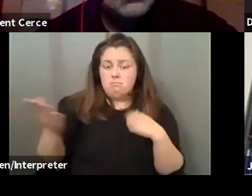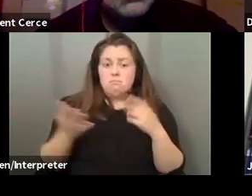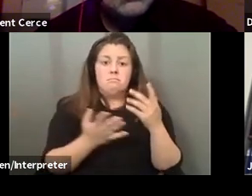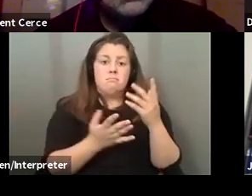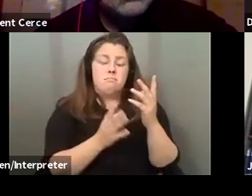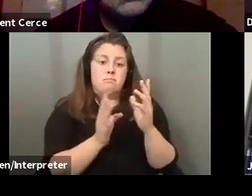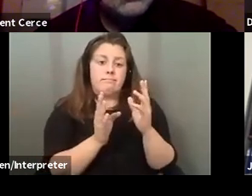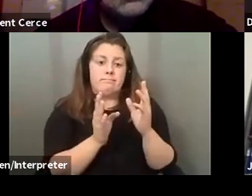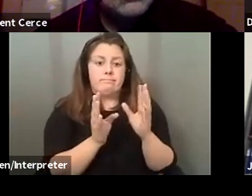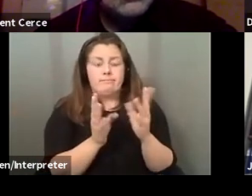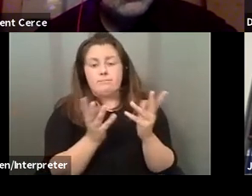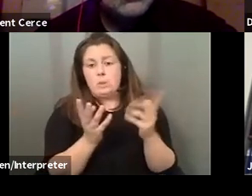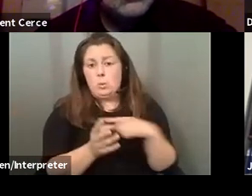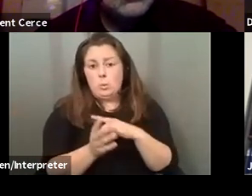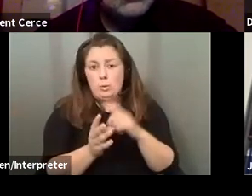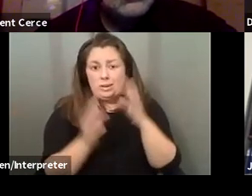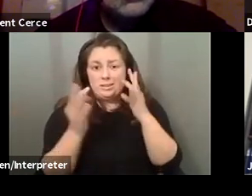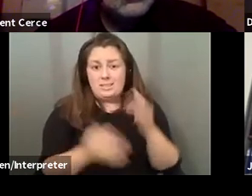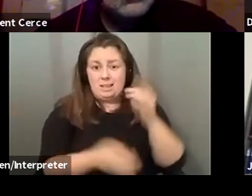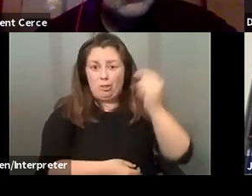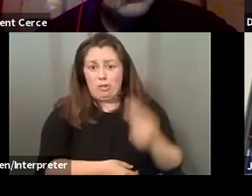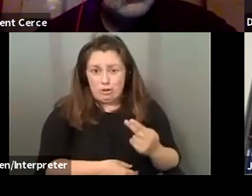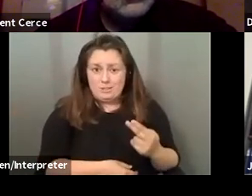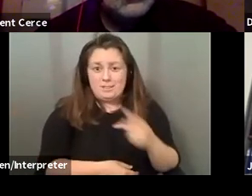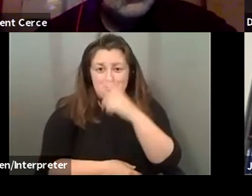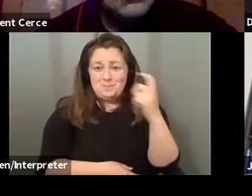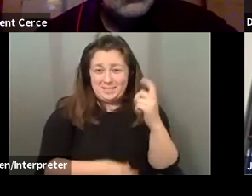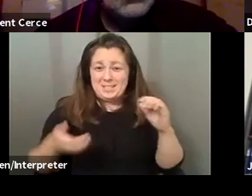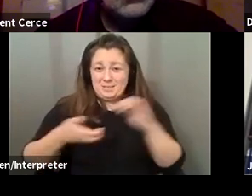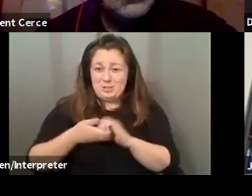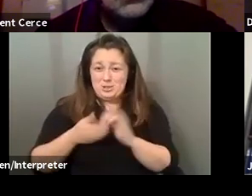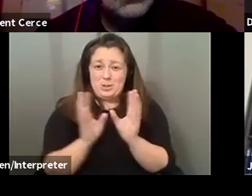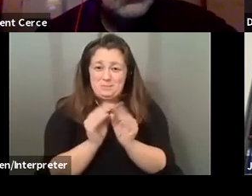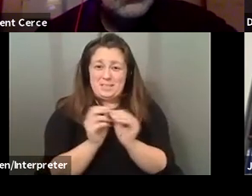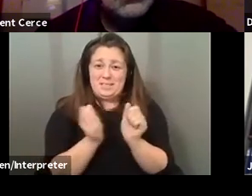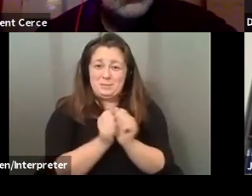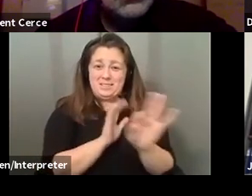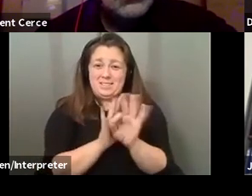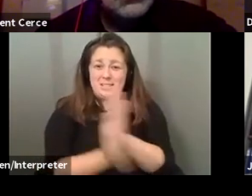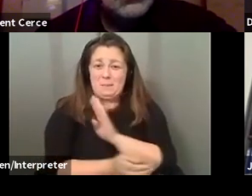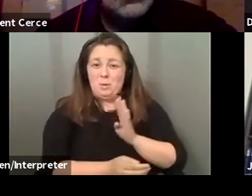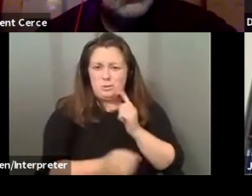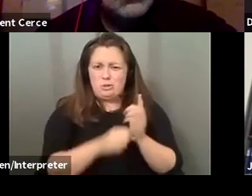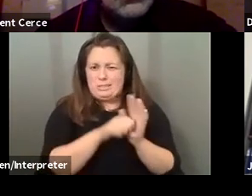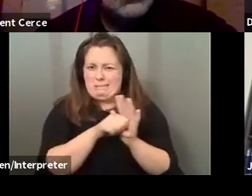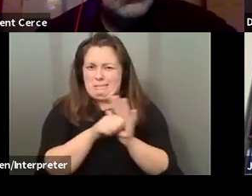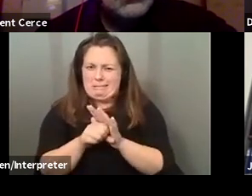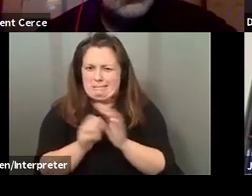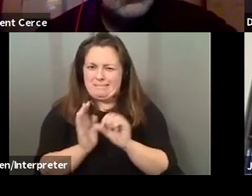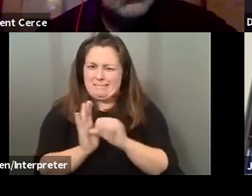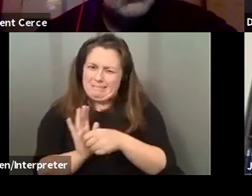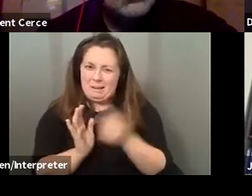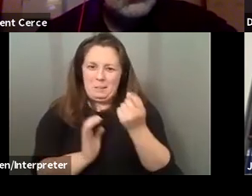meetings, at least with the select board. So I think we just put a little more pressure and open up some more dialogue on it. Right. That makes